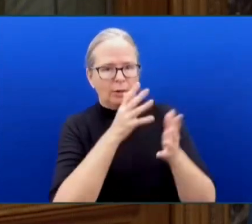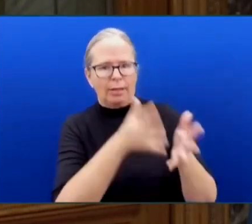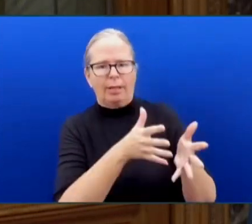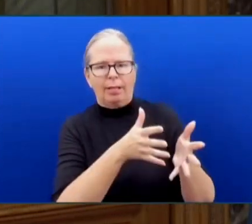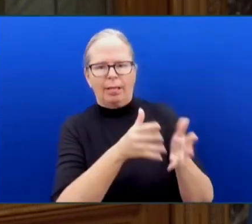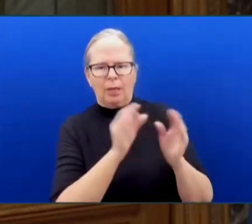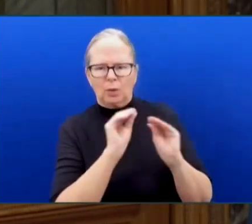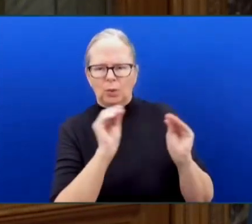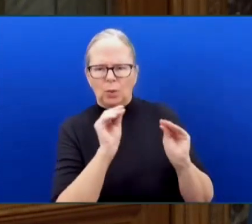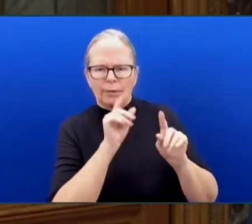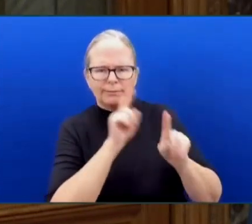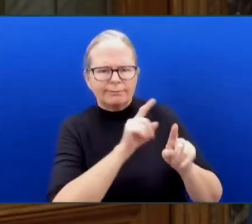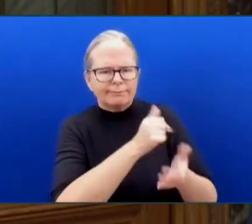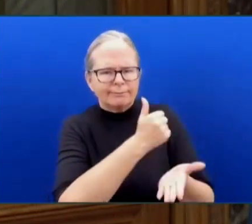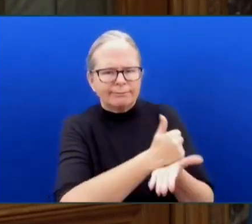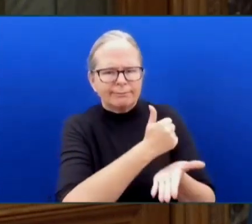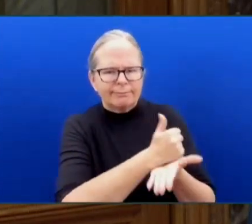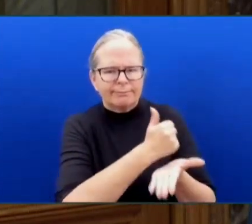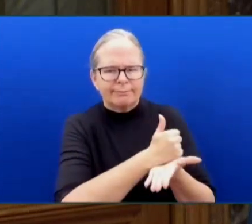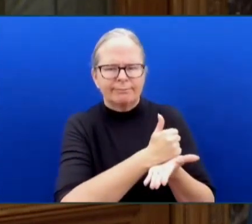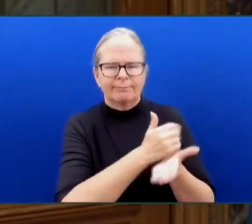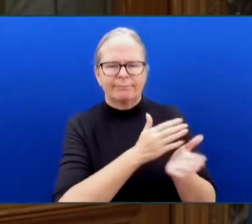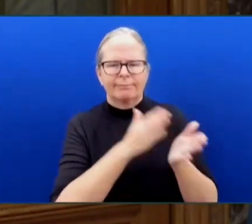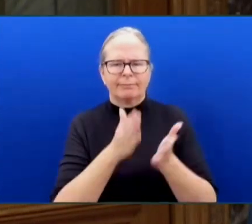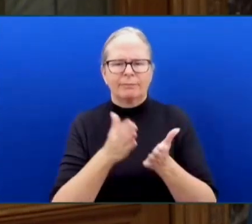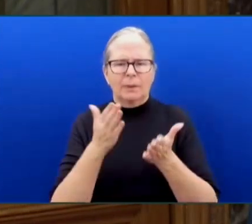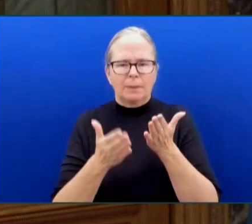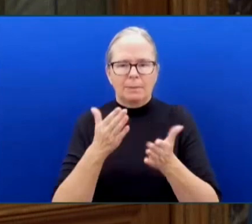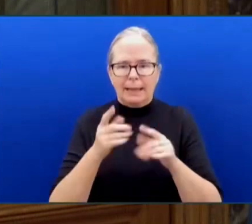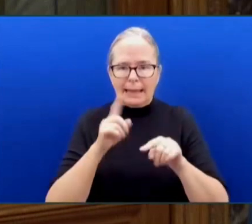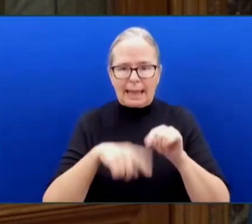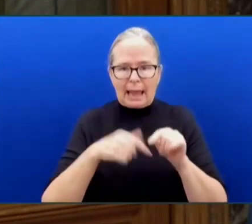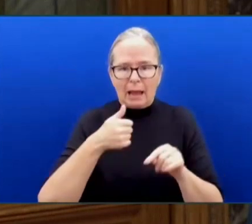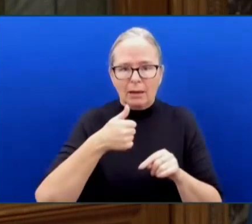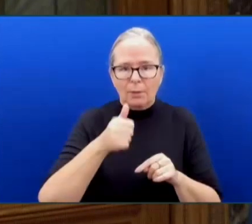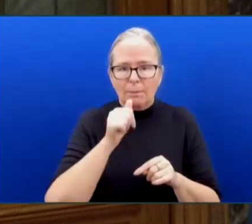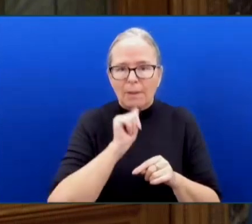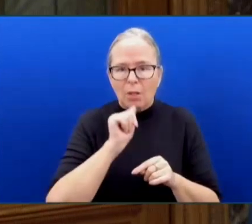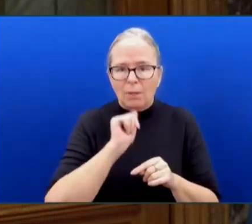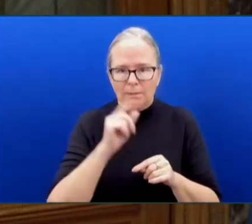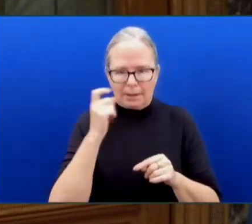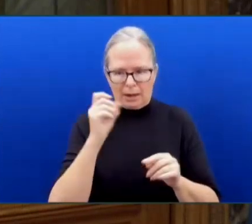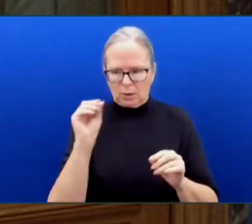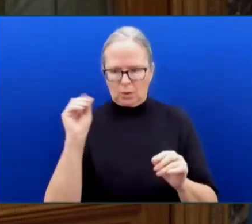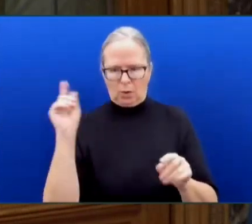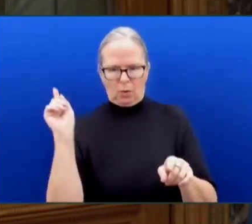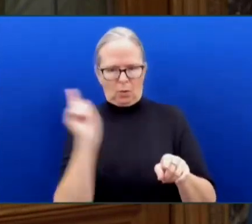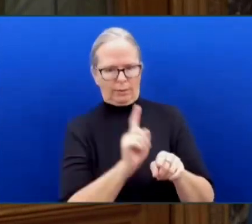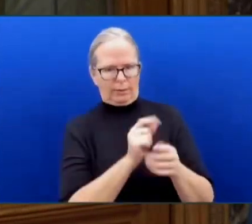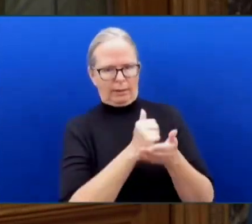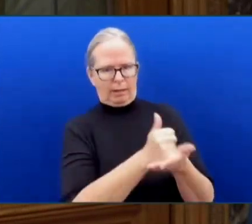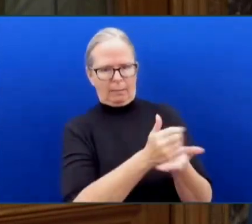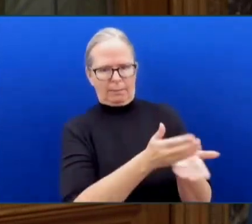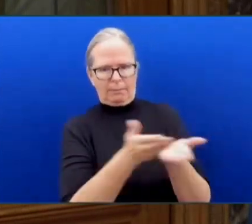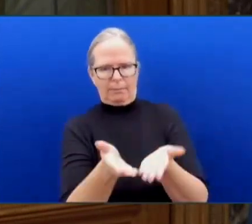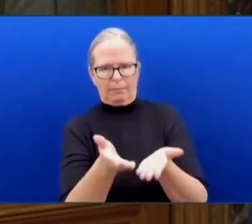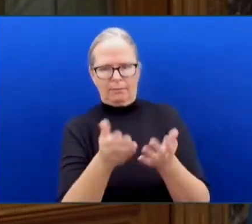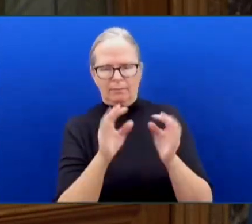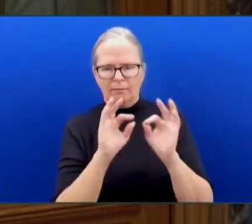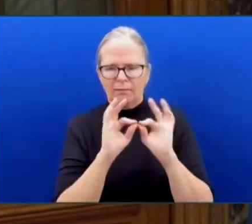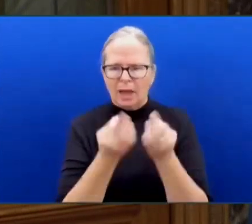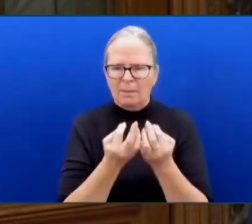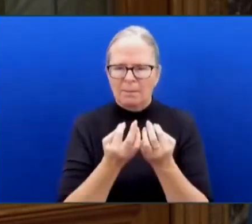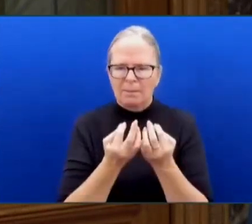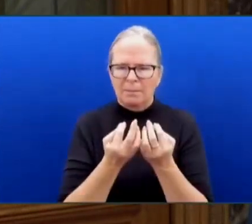shower facilities. Families are hiring private care aides for their loved ones in hospital. My office is managing way